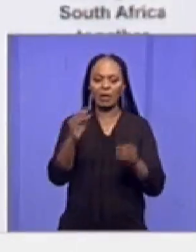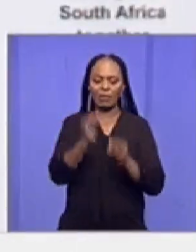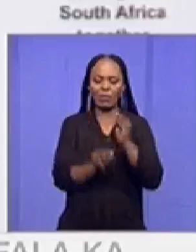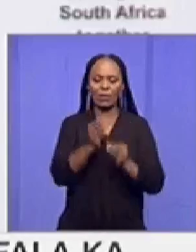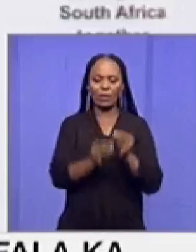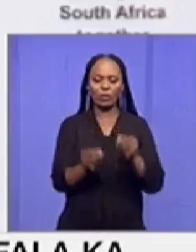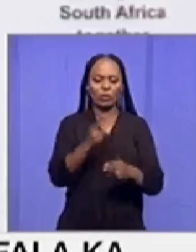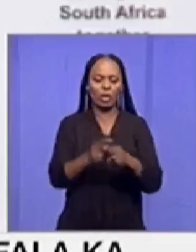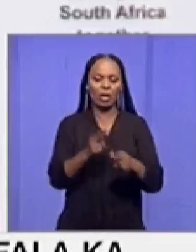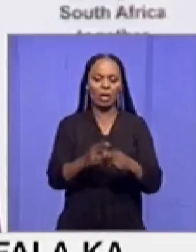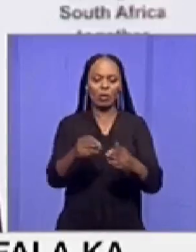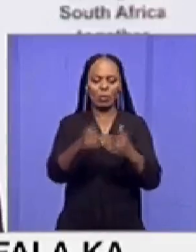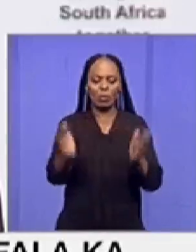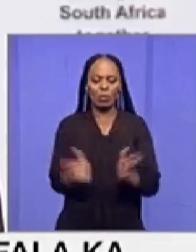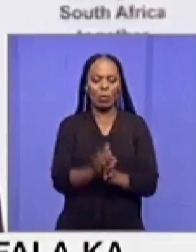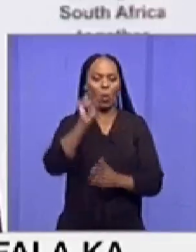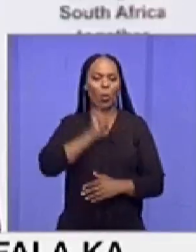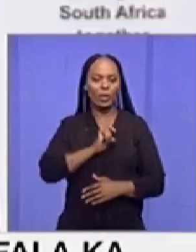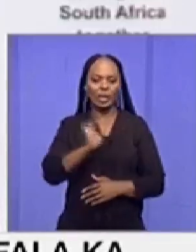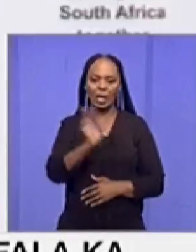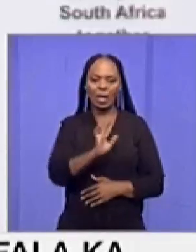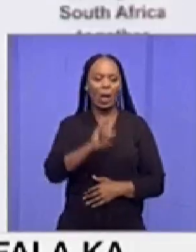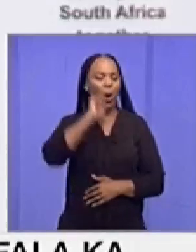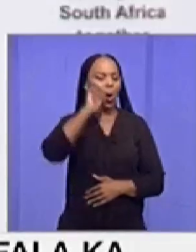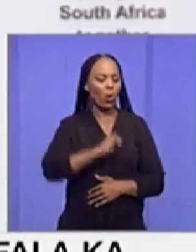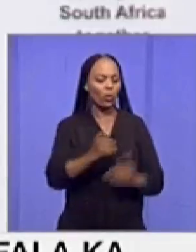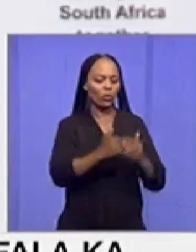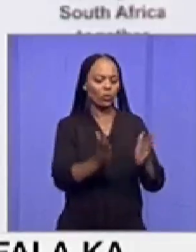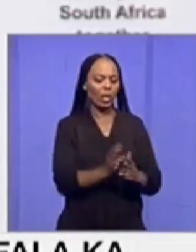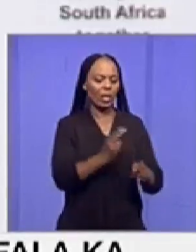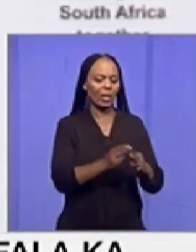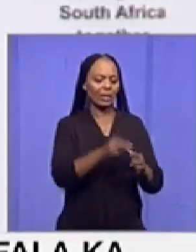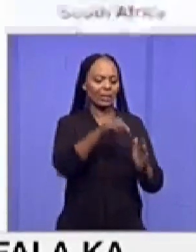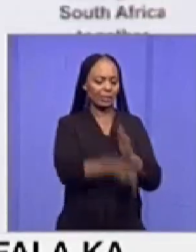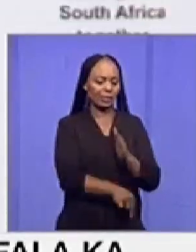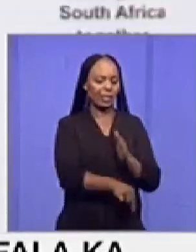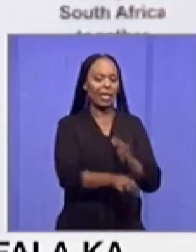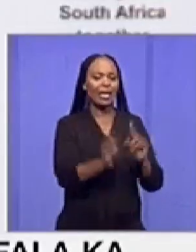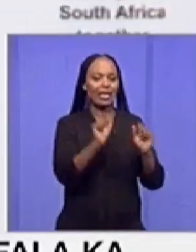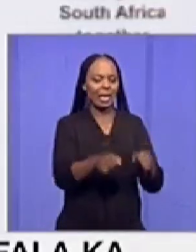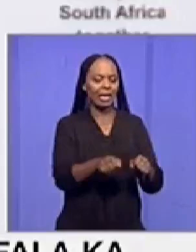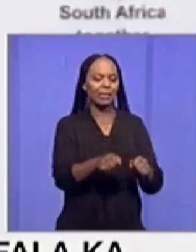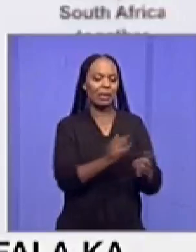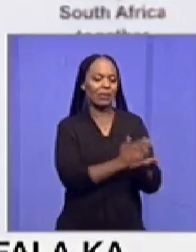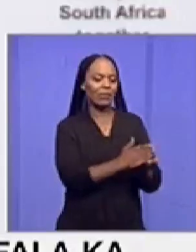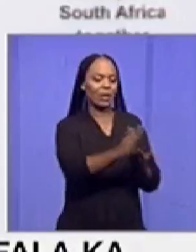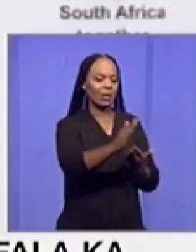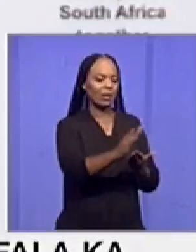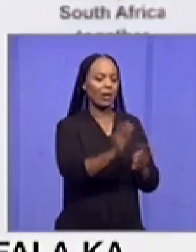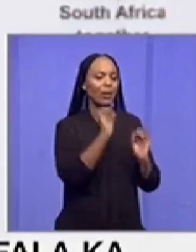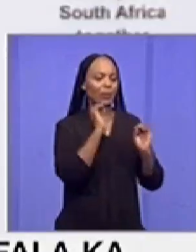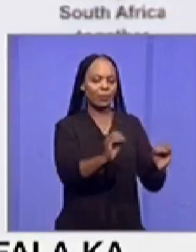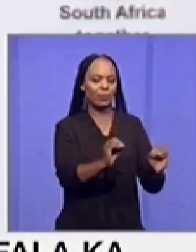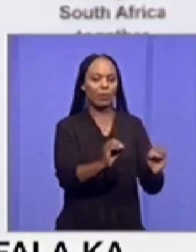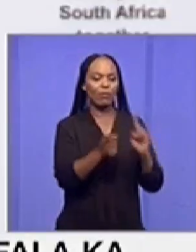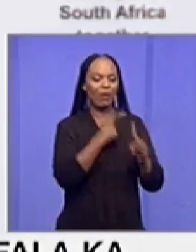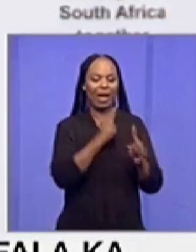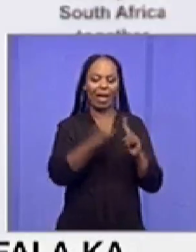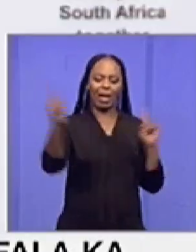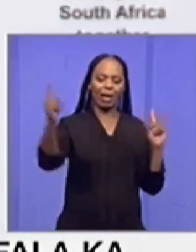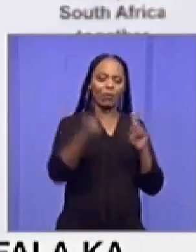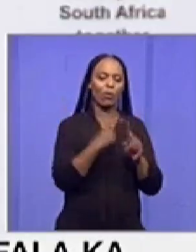What happens is there were old toilets which unfortunately had not been demolished far away from the school. That's where she